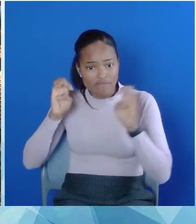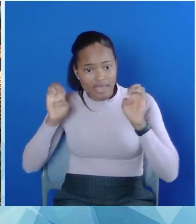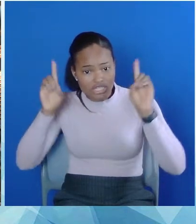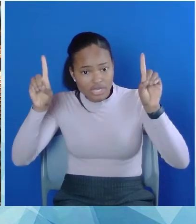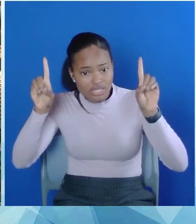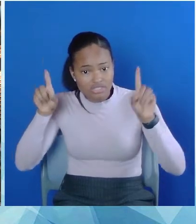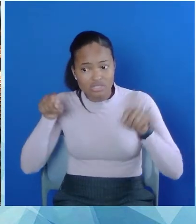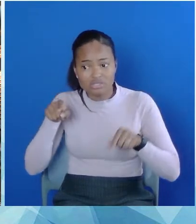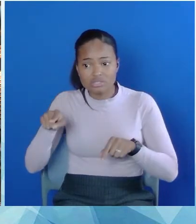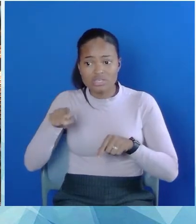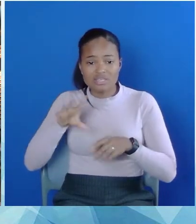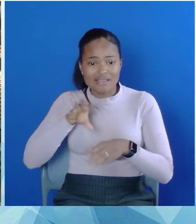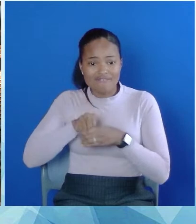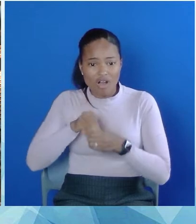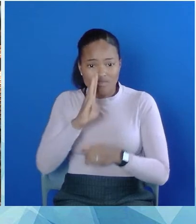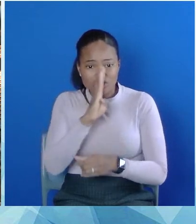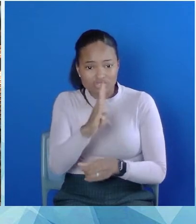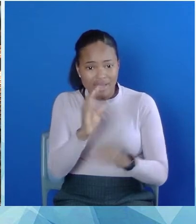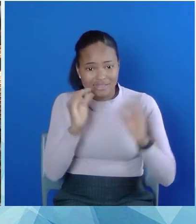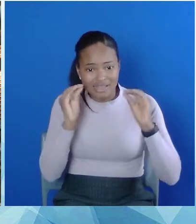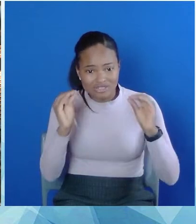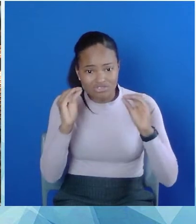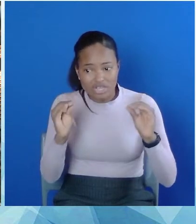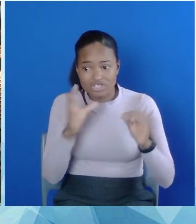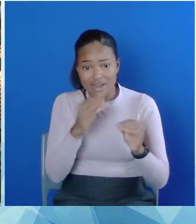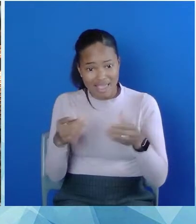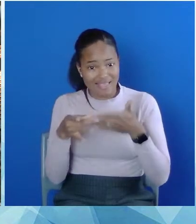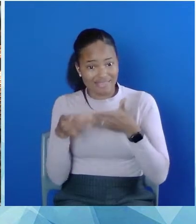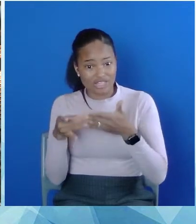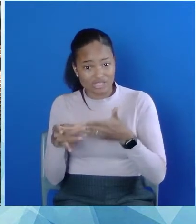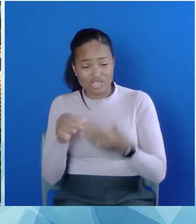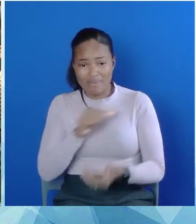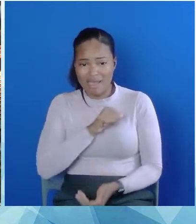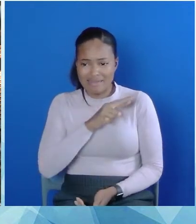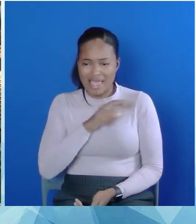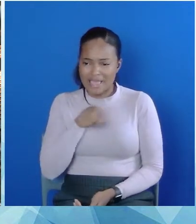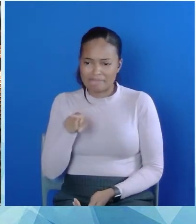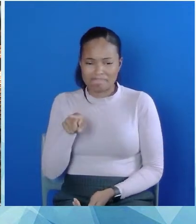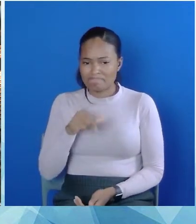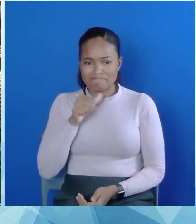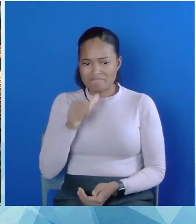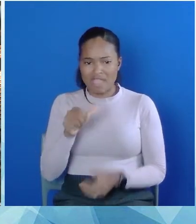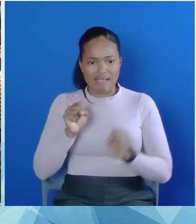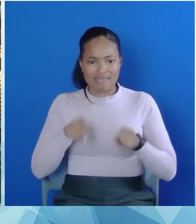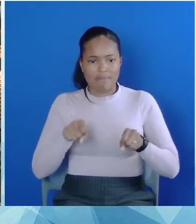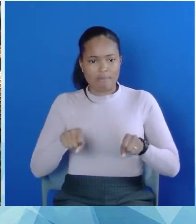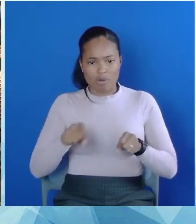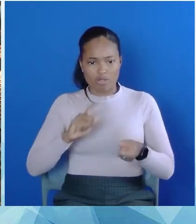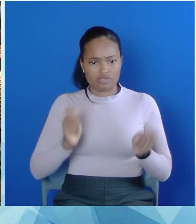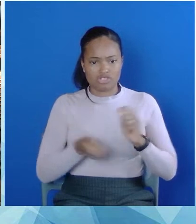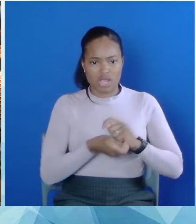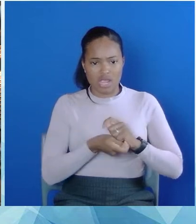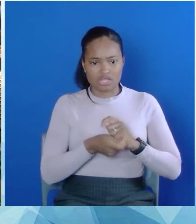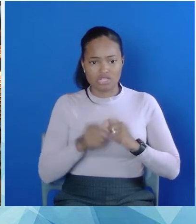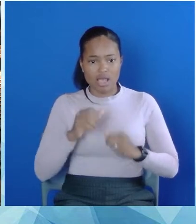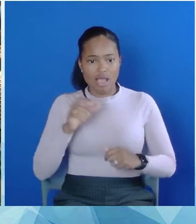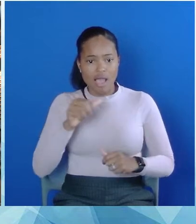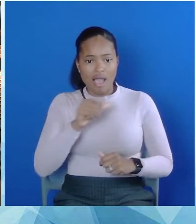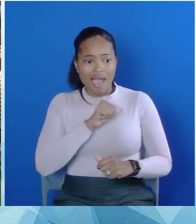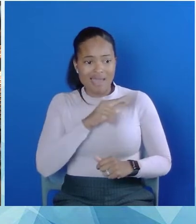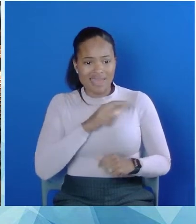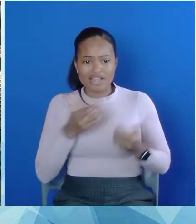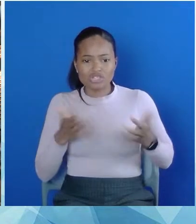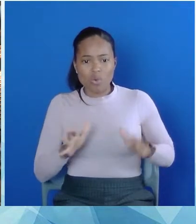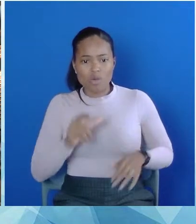direct instruction as well as leadership, and I don't think that Annette is capable of changing. I don't think that she wants him here because he wants to change things.